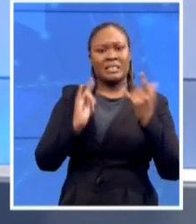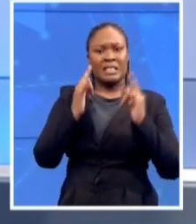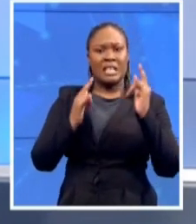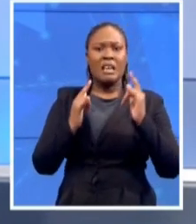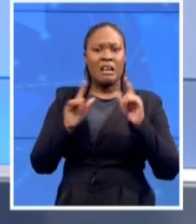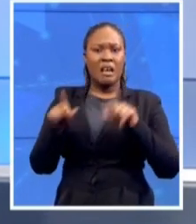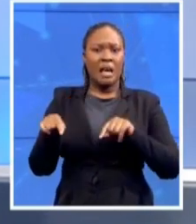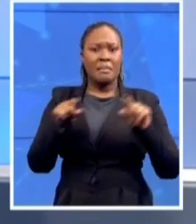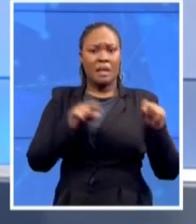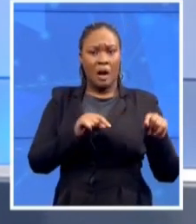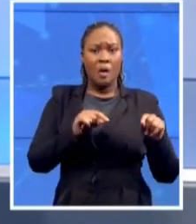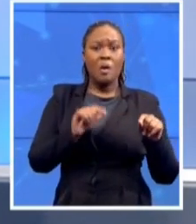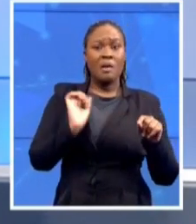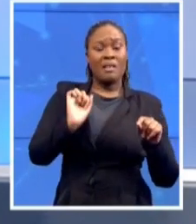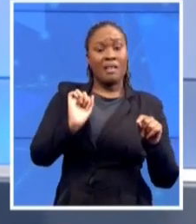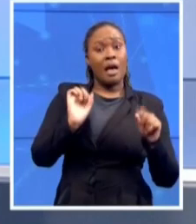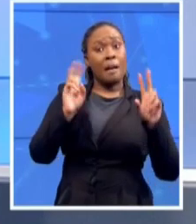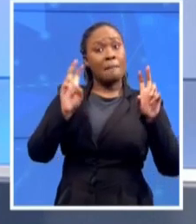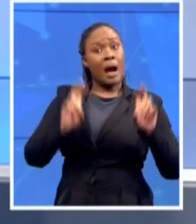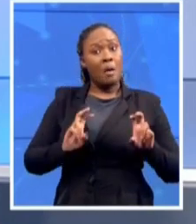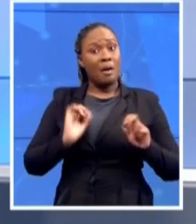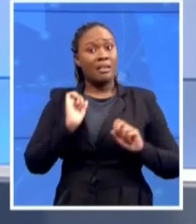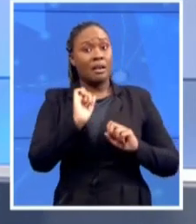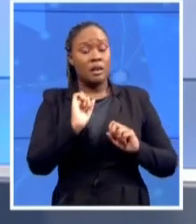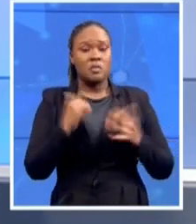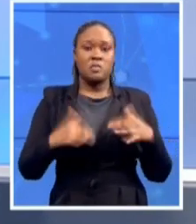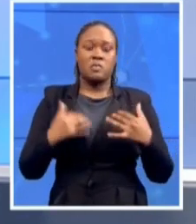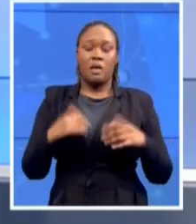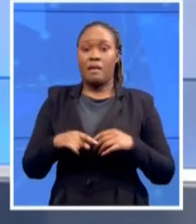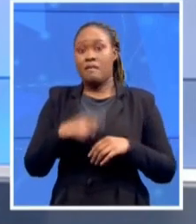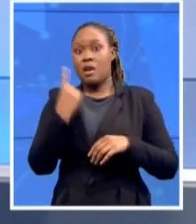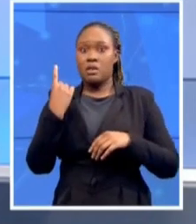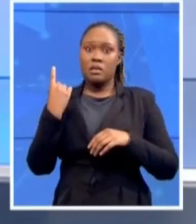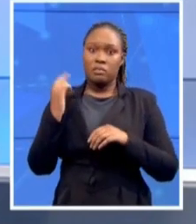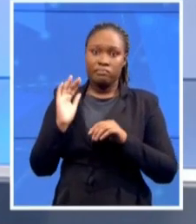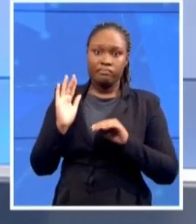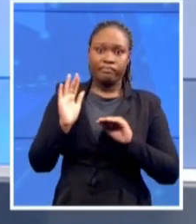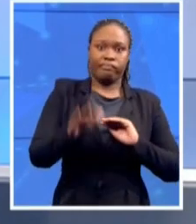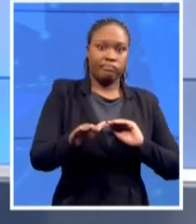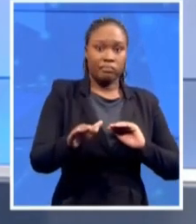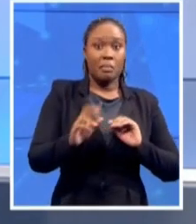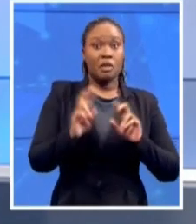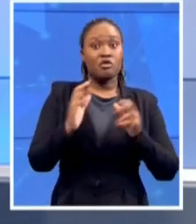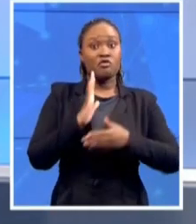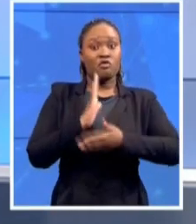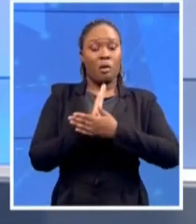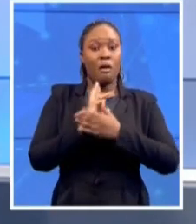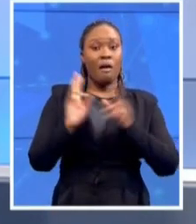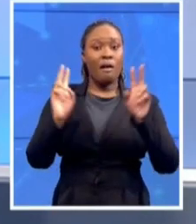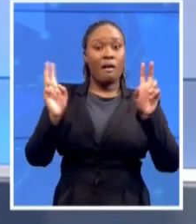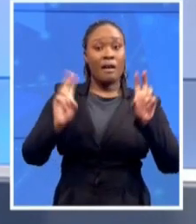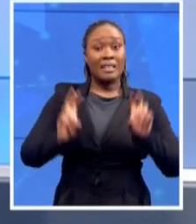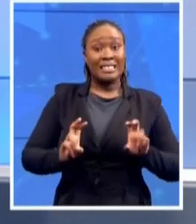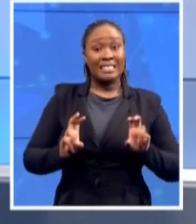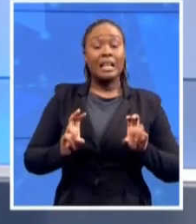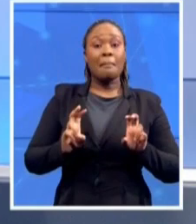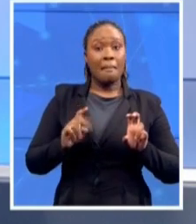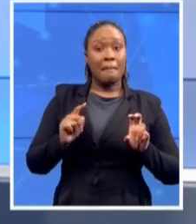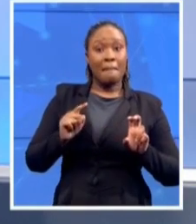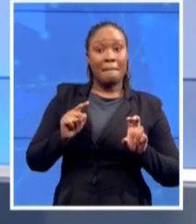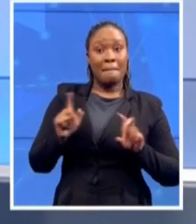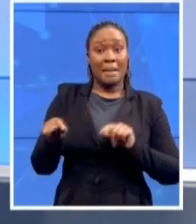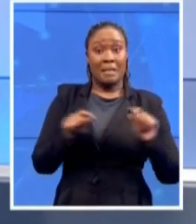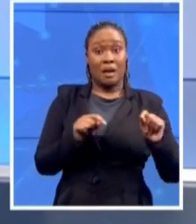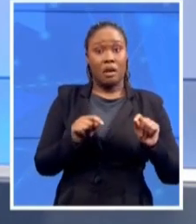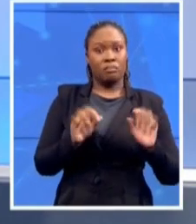first significant step towards securing Cape Town's electricity supply. The conference brings together energy experts from across the continent, and